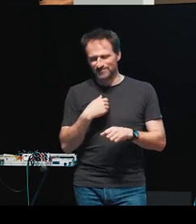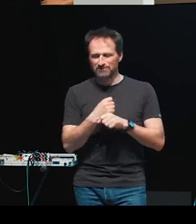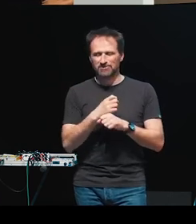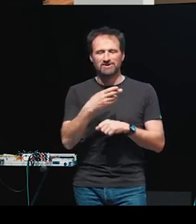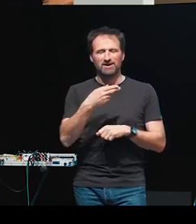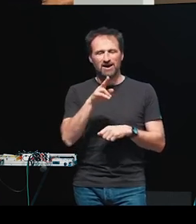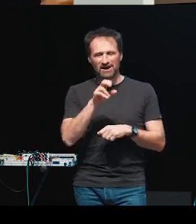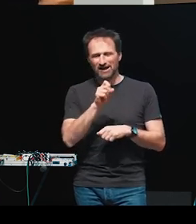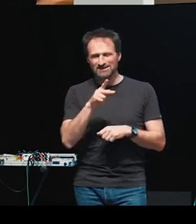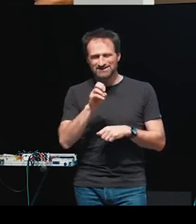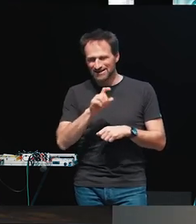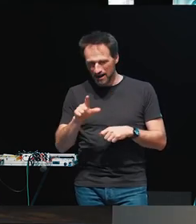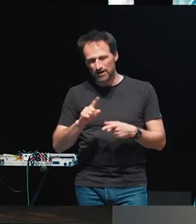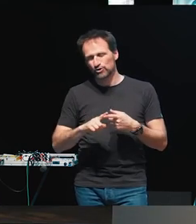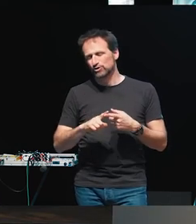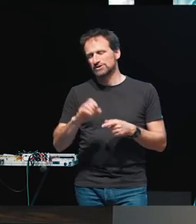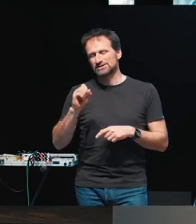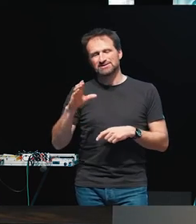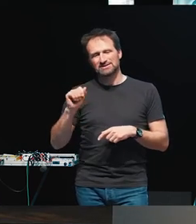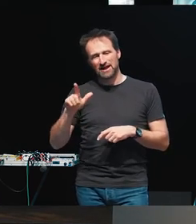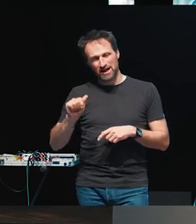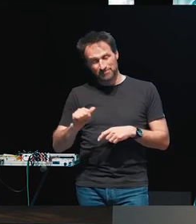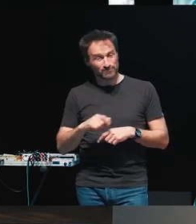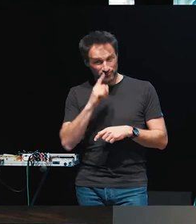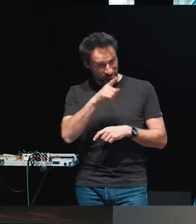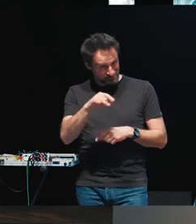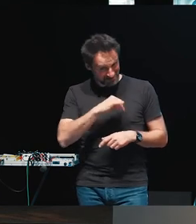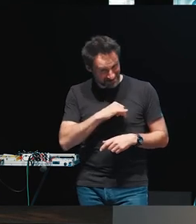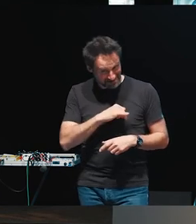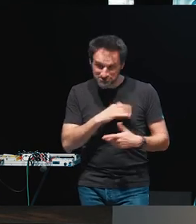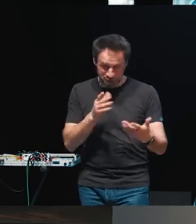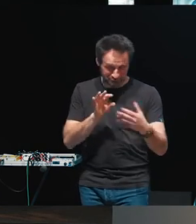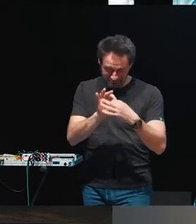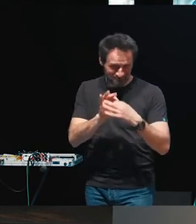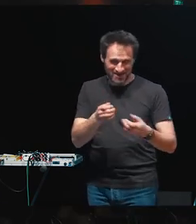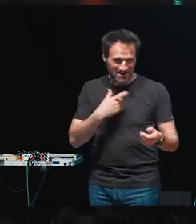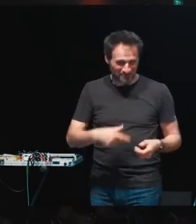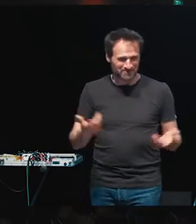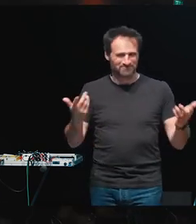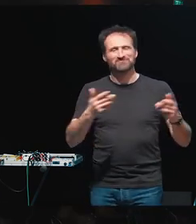So if you're interested in that, please come talk to me. And that's it. Thank you very much.